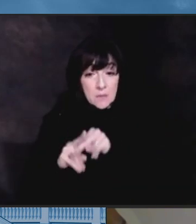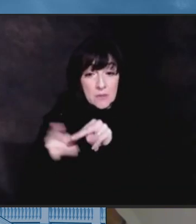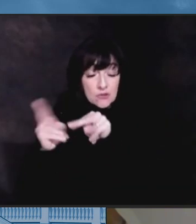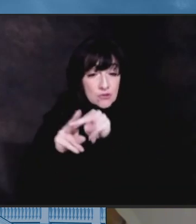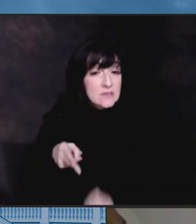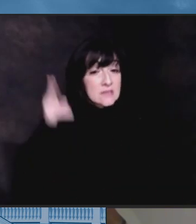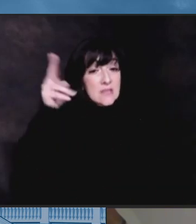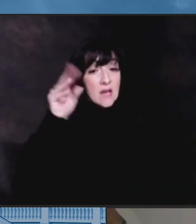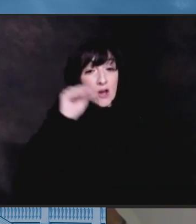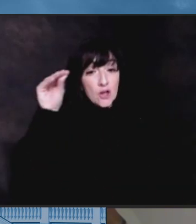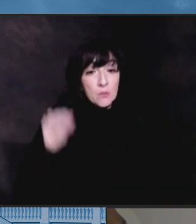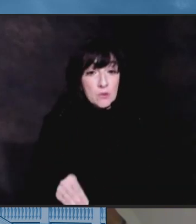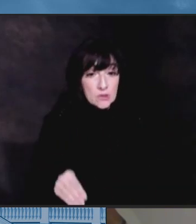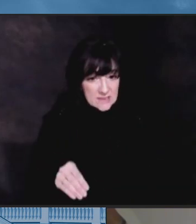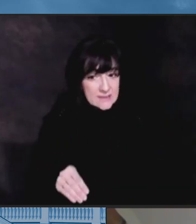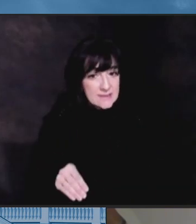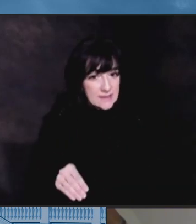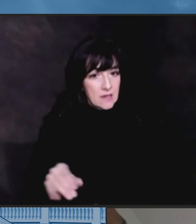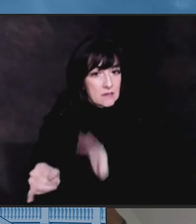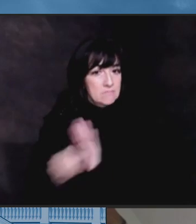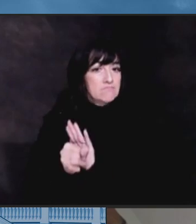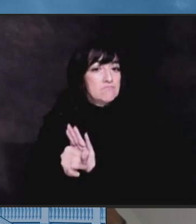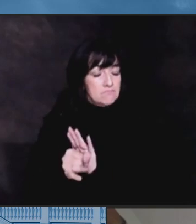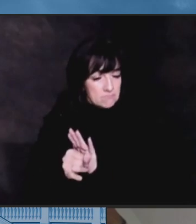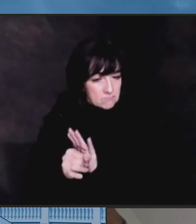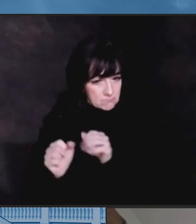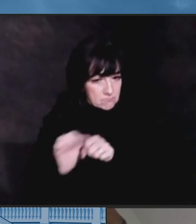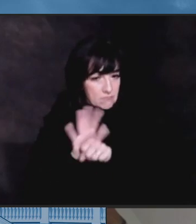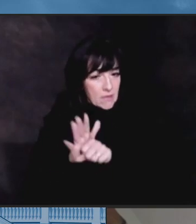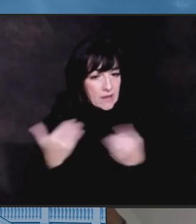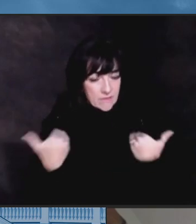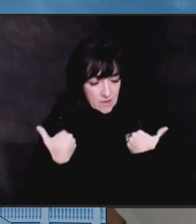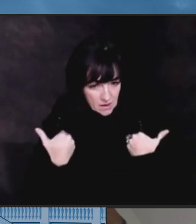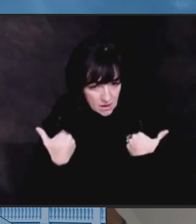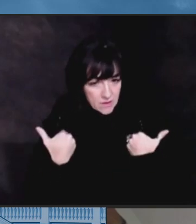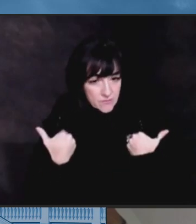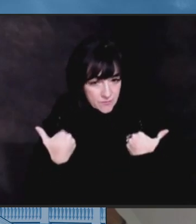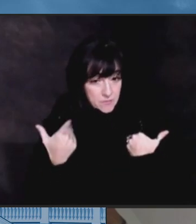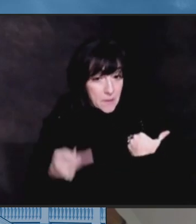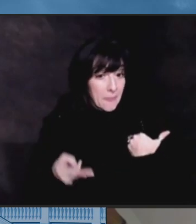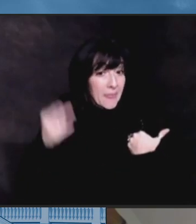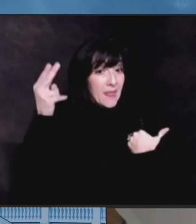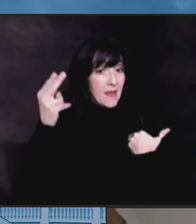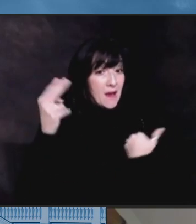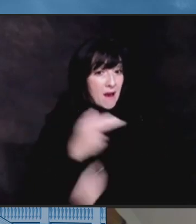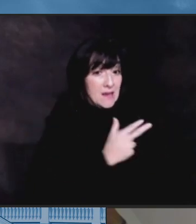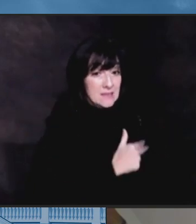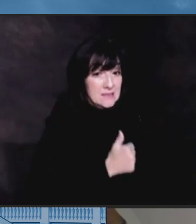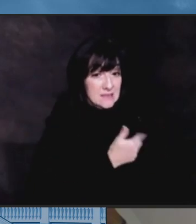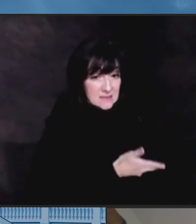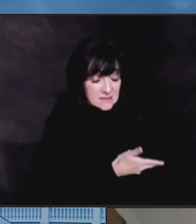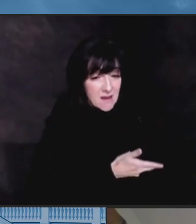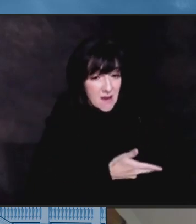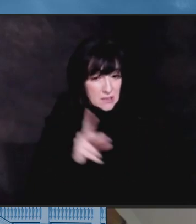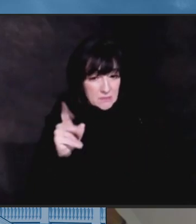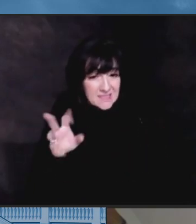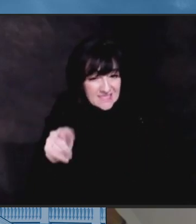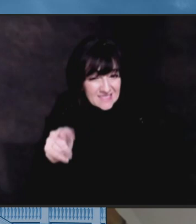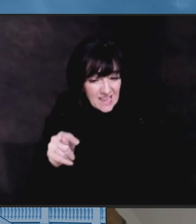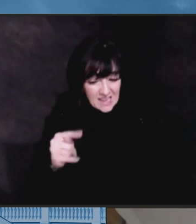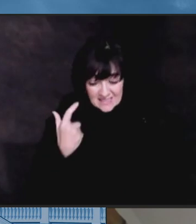highest increase in hospitalizations are in Kent County. We also had 6 deaths in Kent